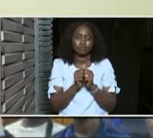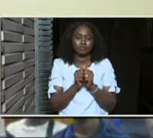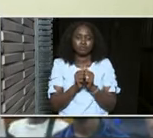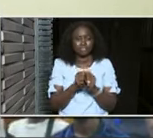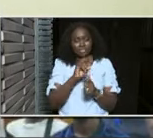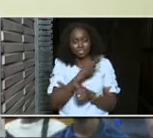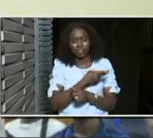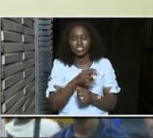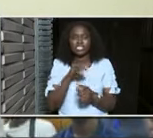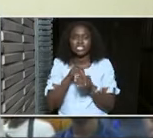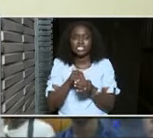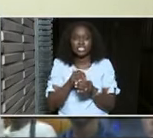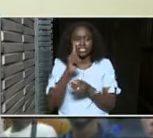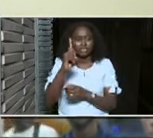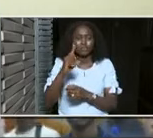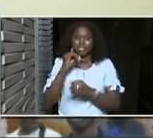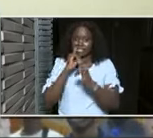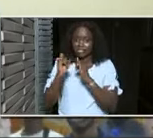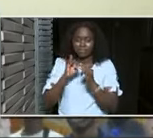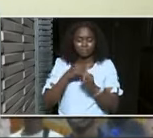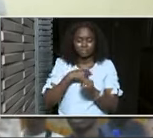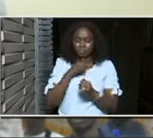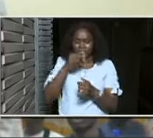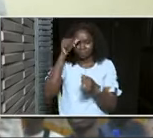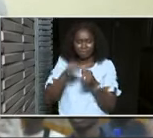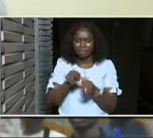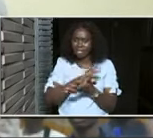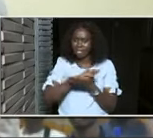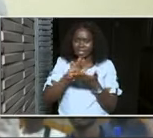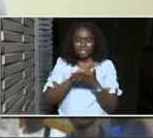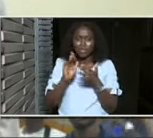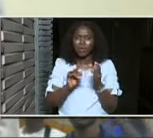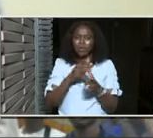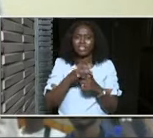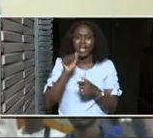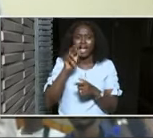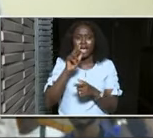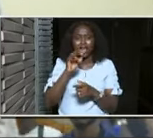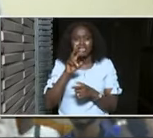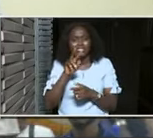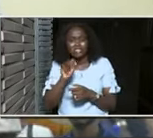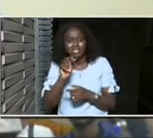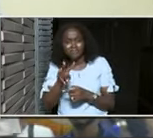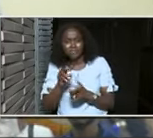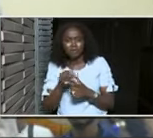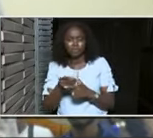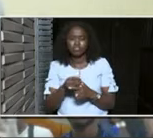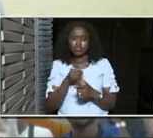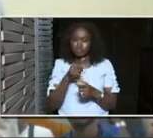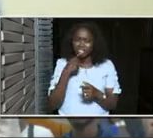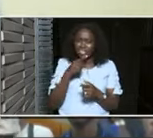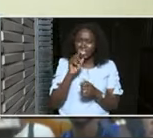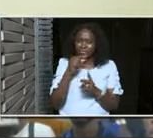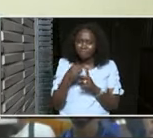an interview, I don't know, I can't remember clearly whether it was on Arise or Channels TV, you made a comment that the Igbos are bottom feeders